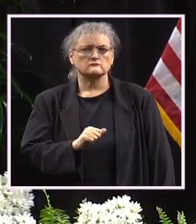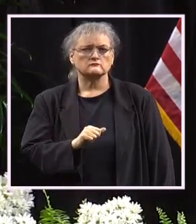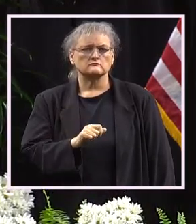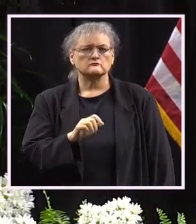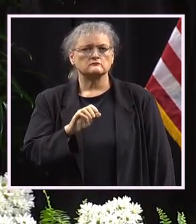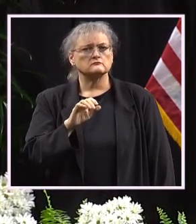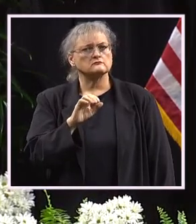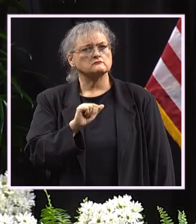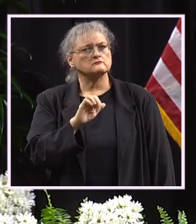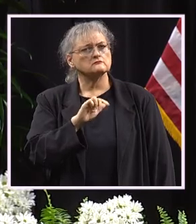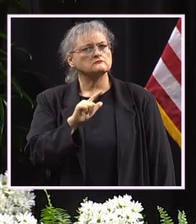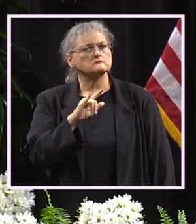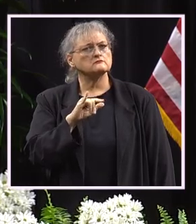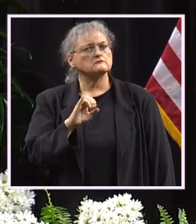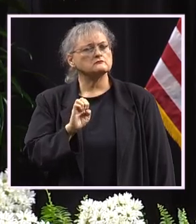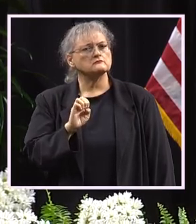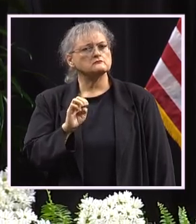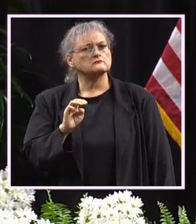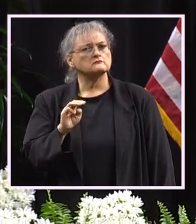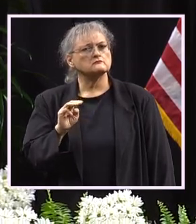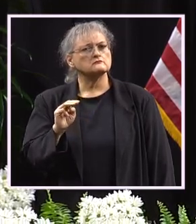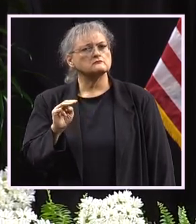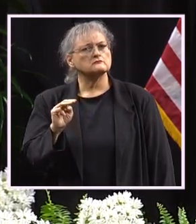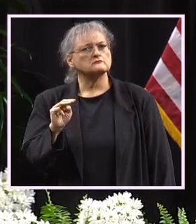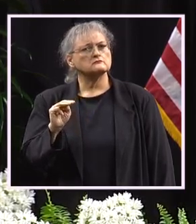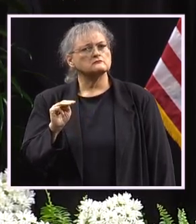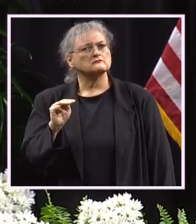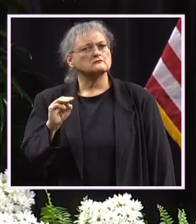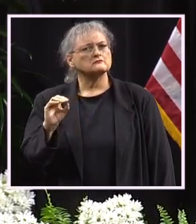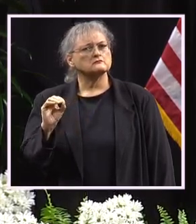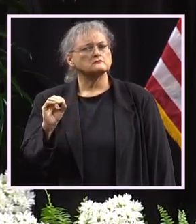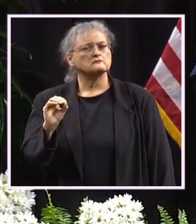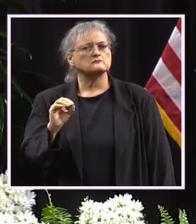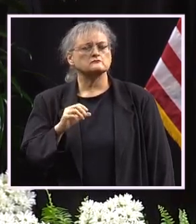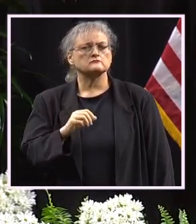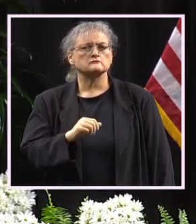Ali Mohammed Kosaya.